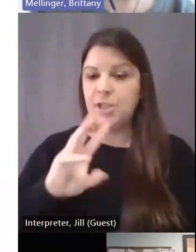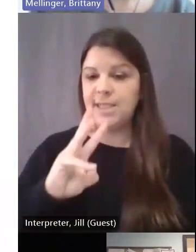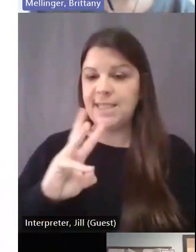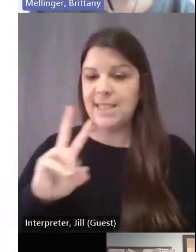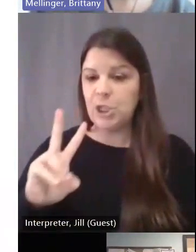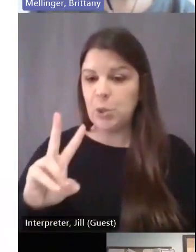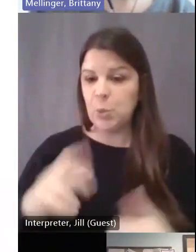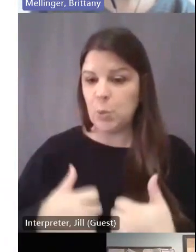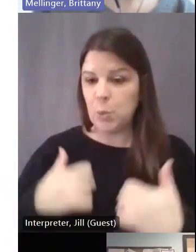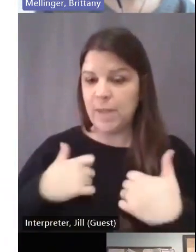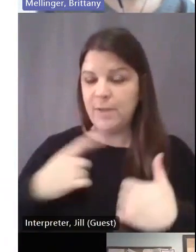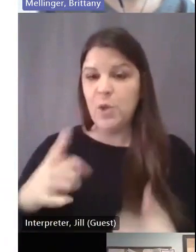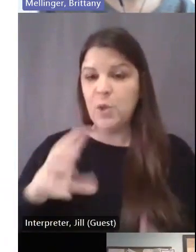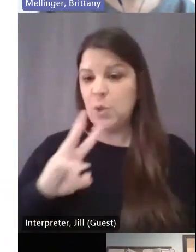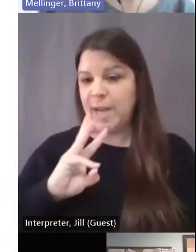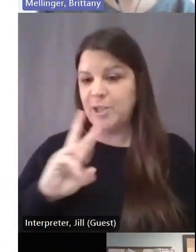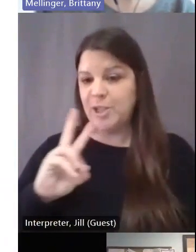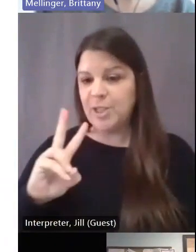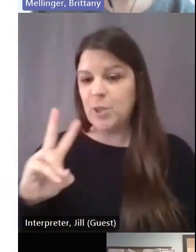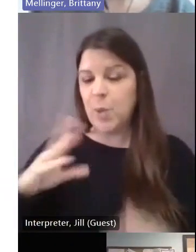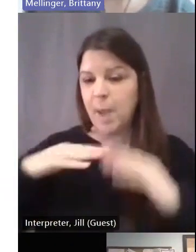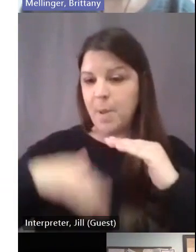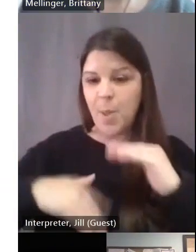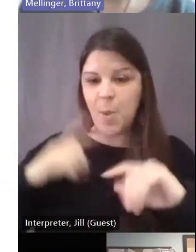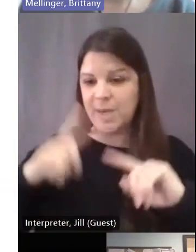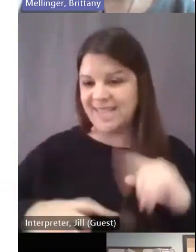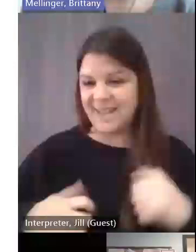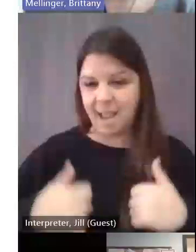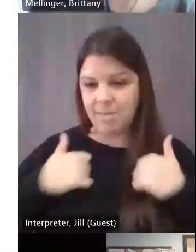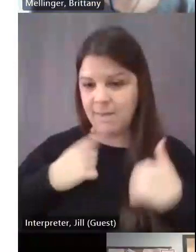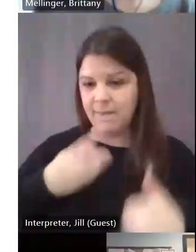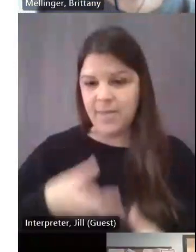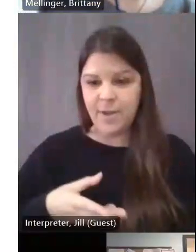there, so no one under age 62 is permitted.